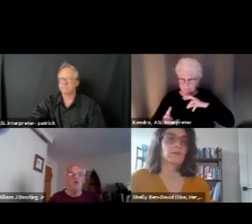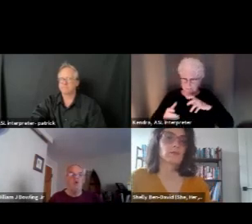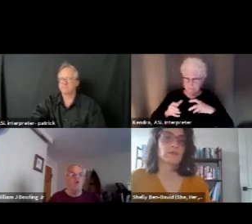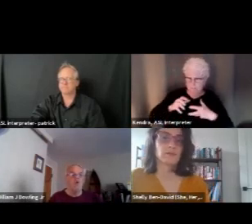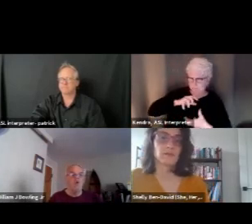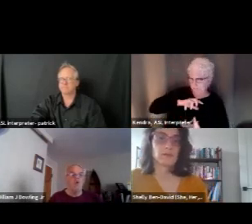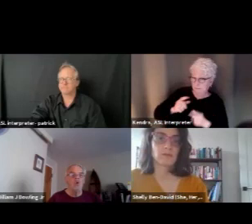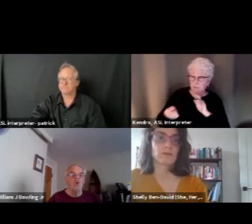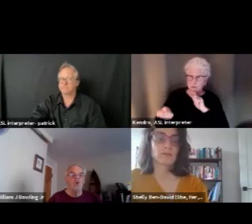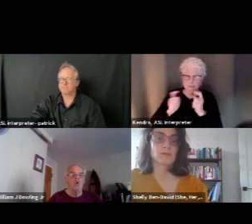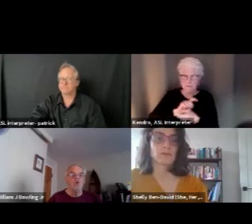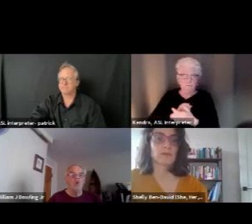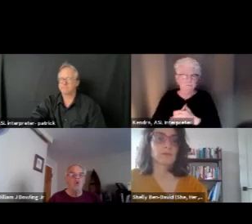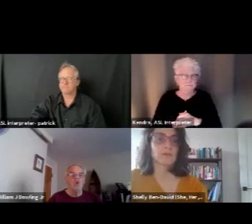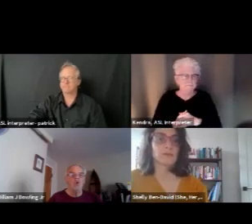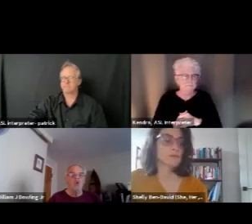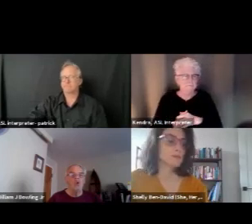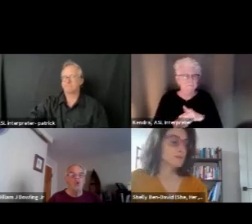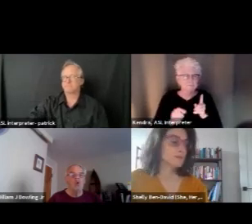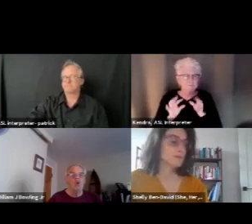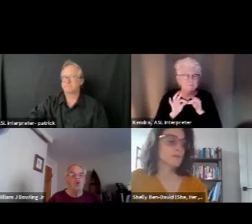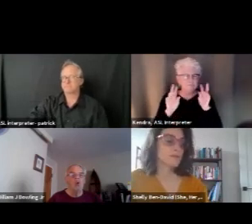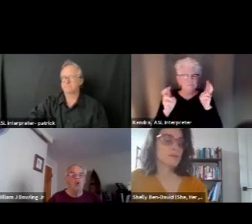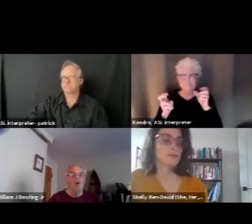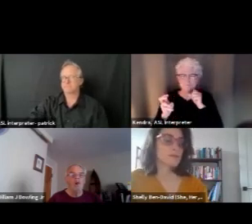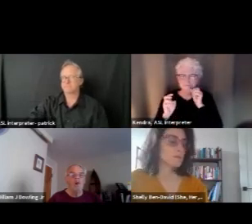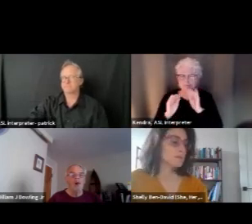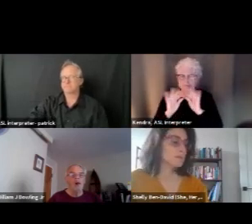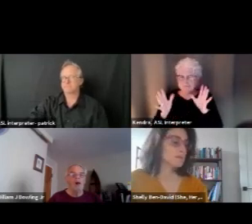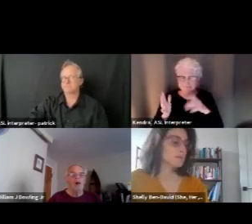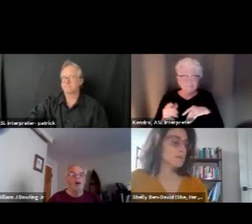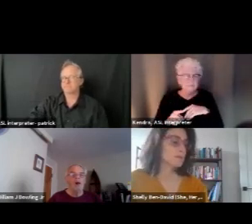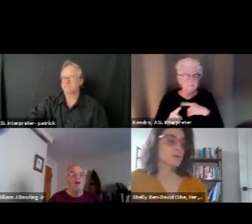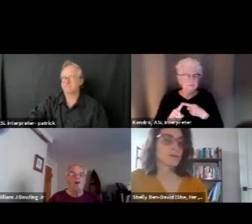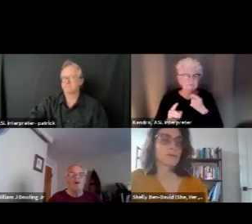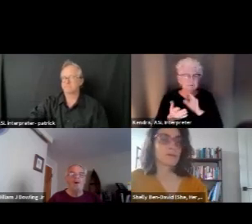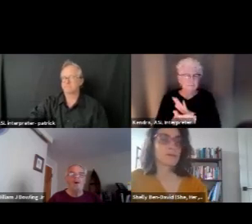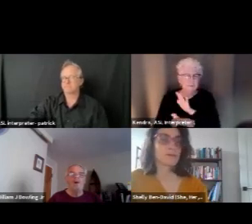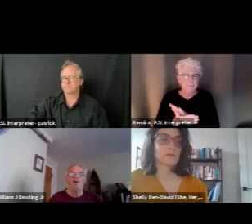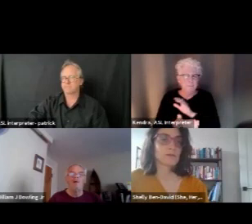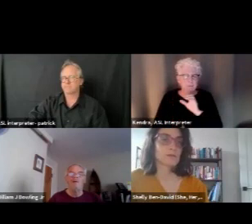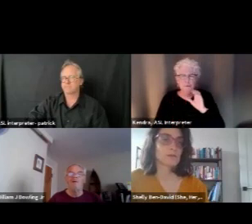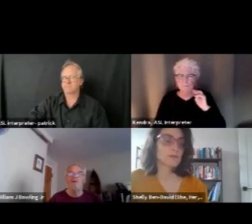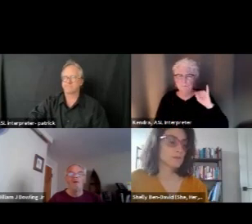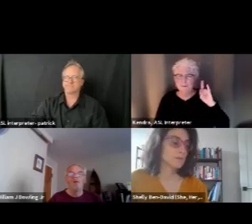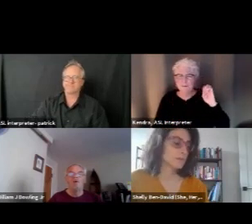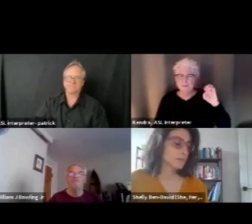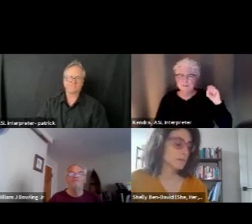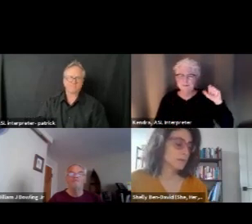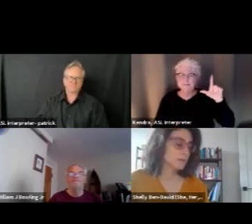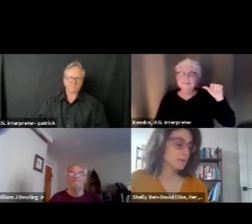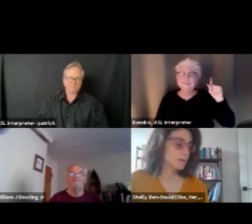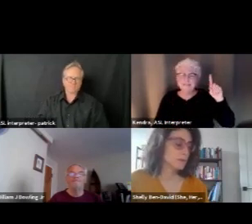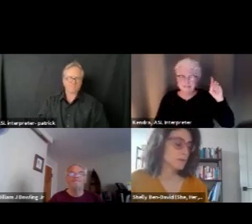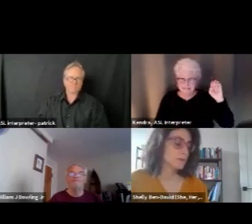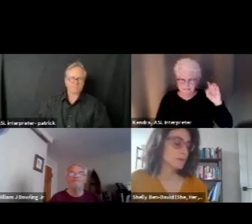So this isn't very clear in the literature. So this is a quote from a paper by Mike Slade. He published something on